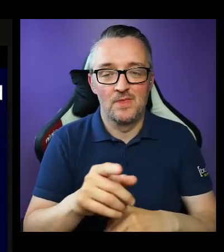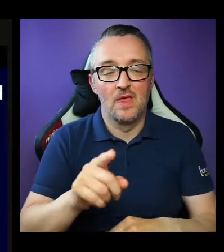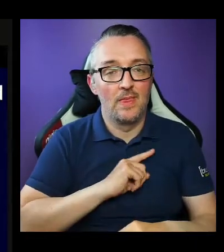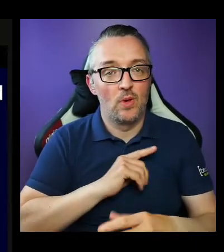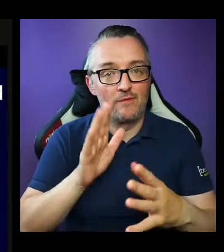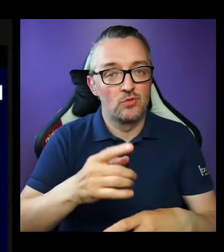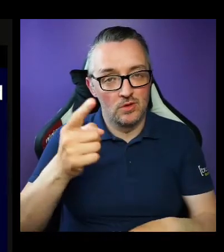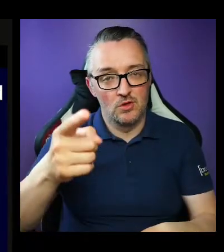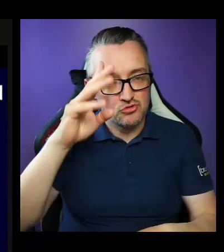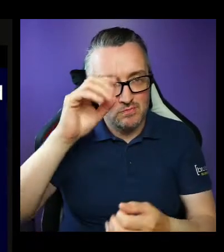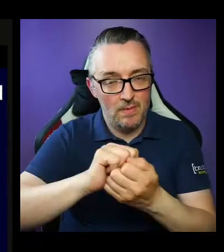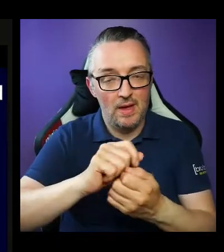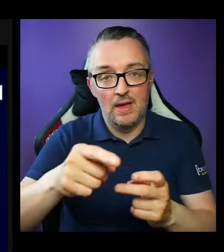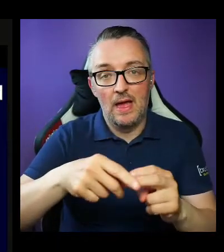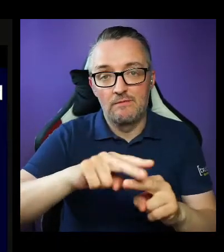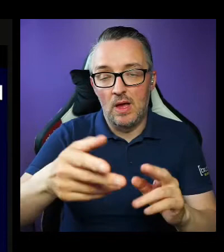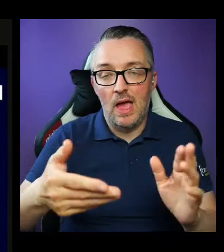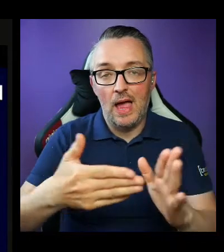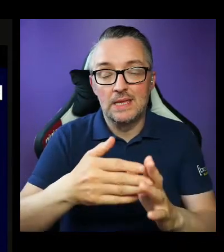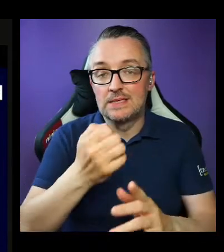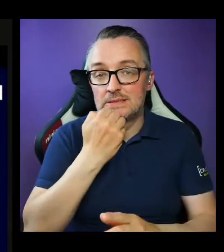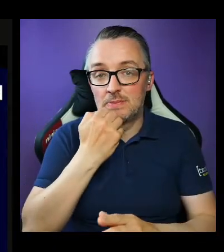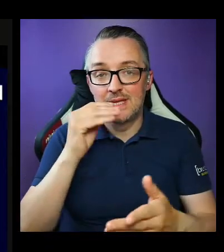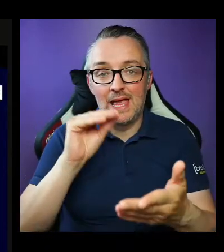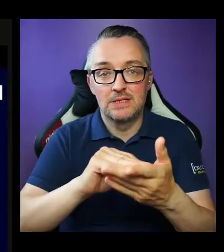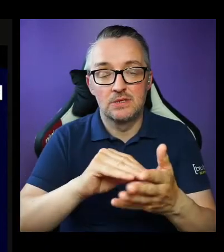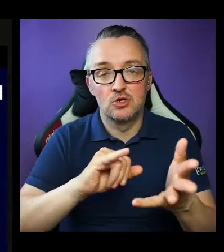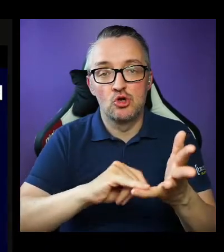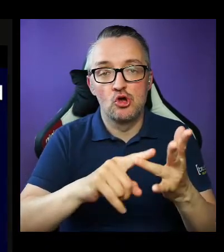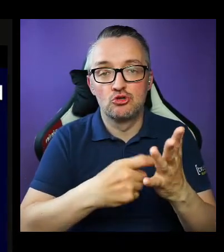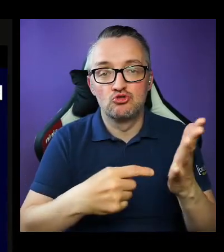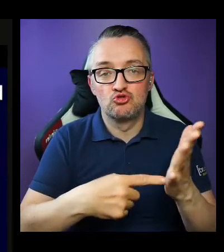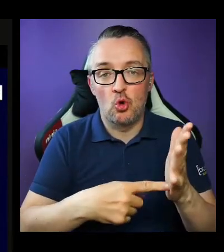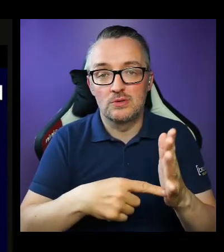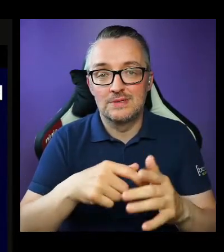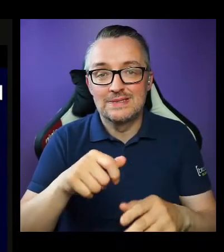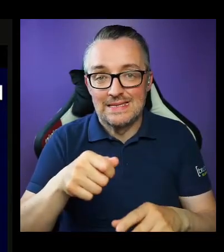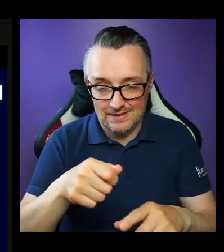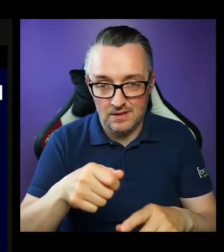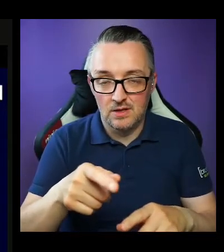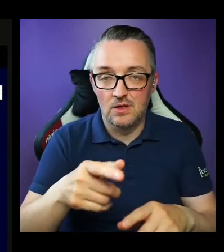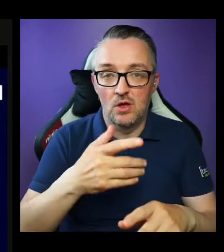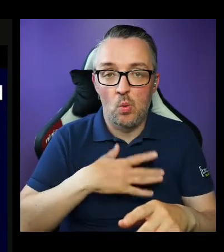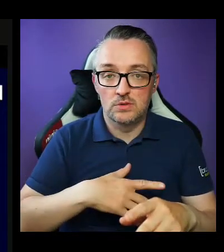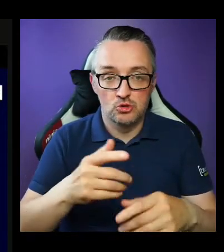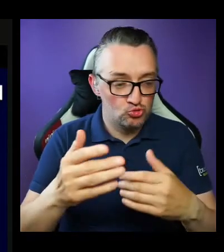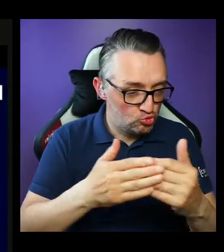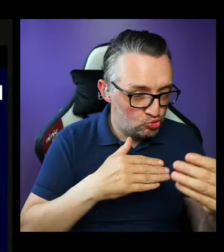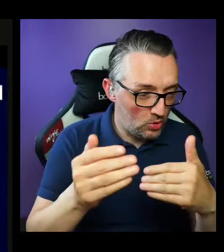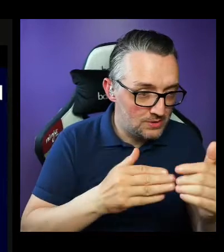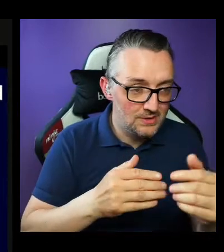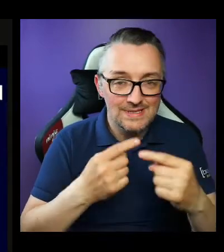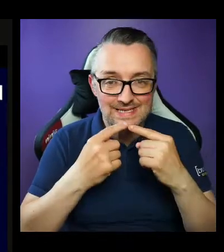in mind. If you will add numbers in your sort key and you want to actually sort that data,